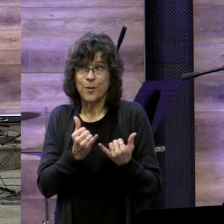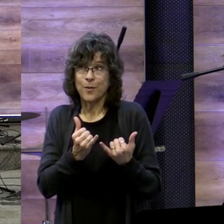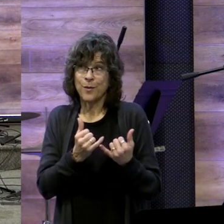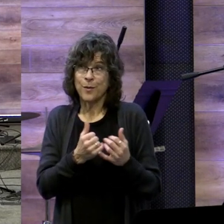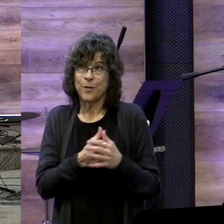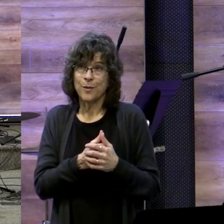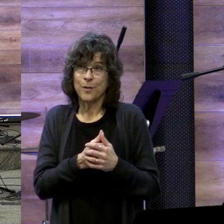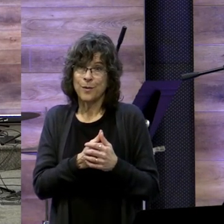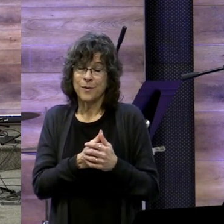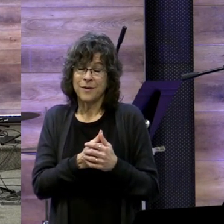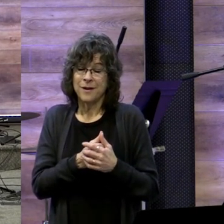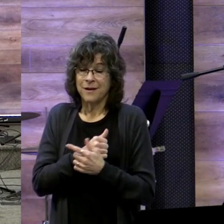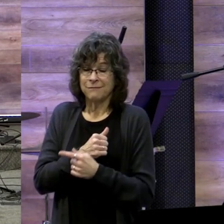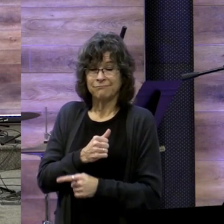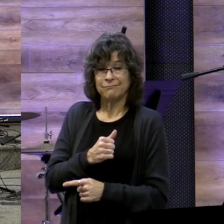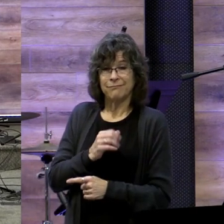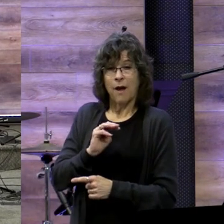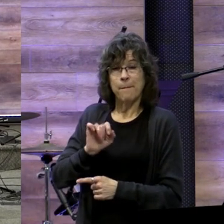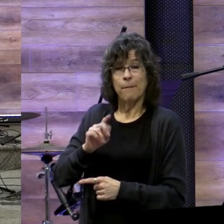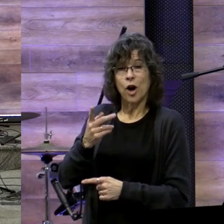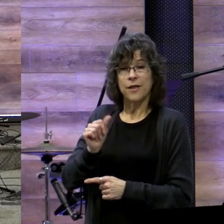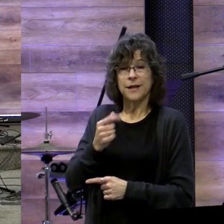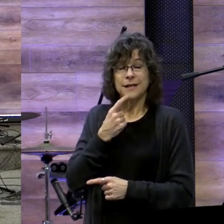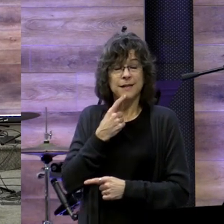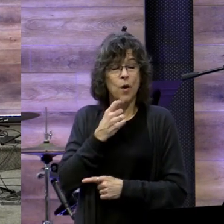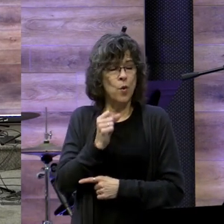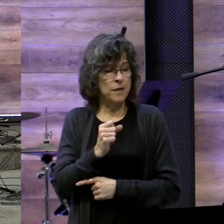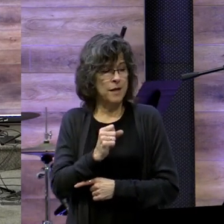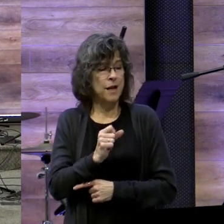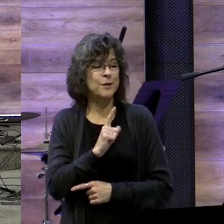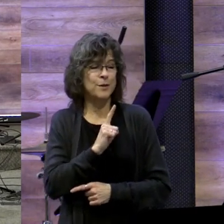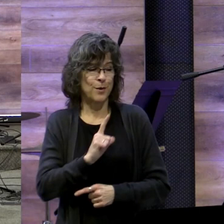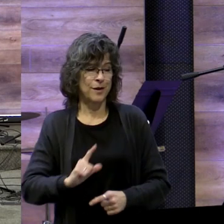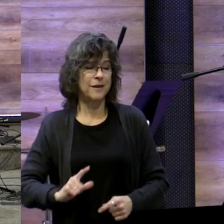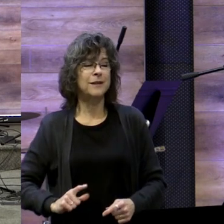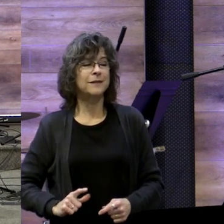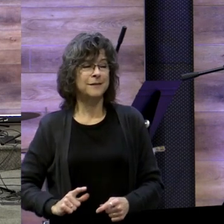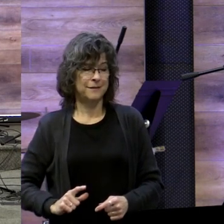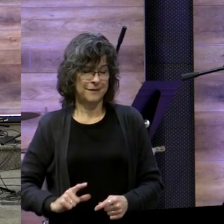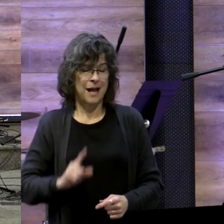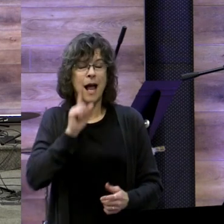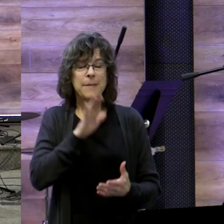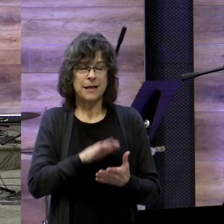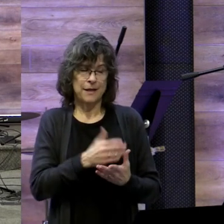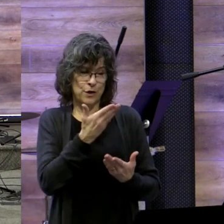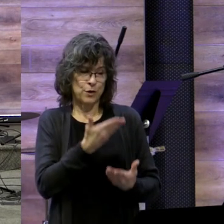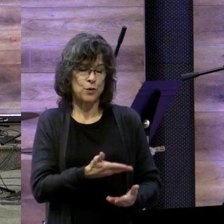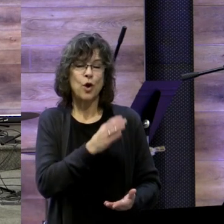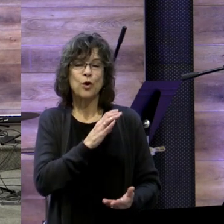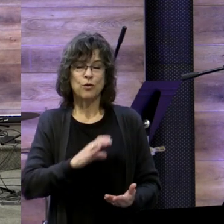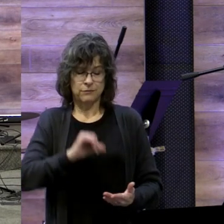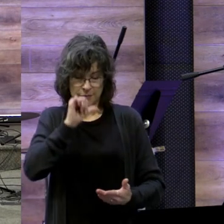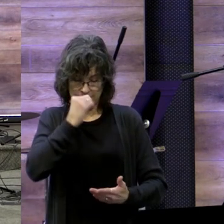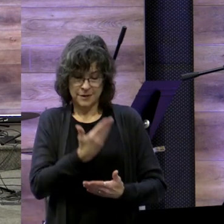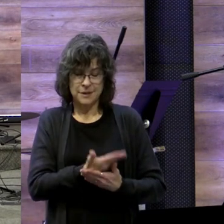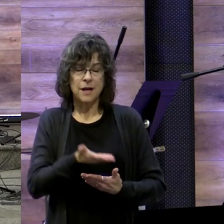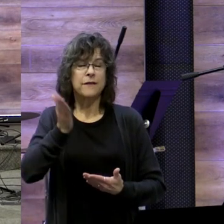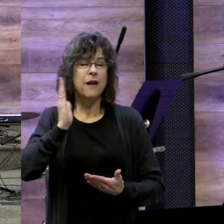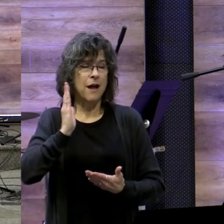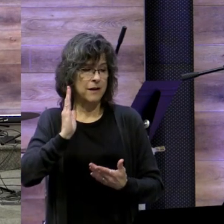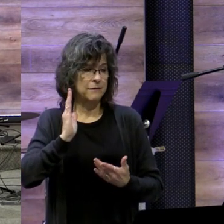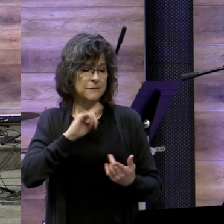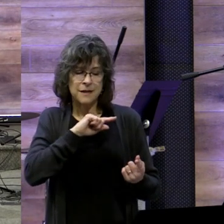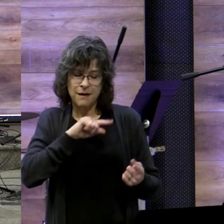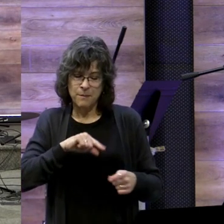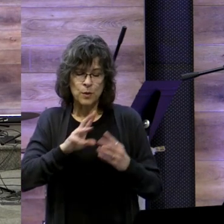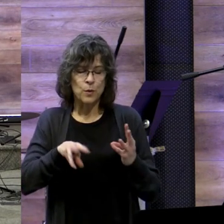listen to her response. She said to him, yes, Lord, I believe that you are the Christ, the Son of God, who is coming into the